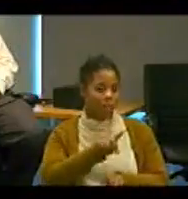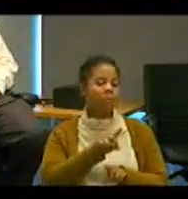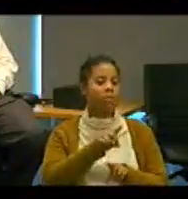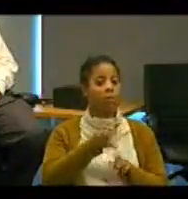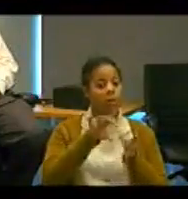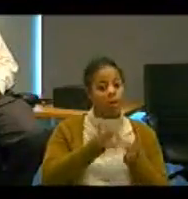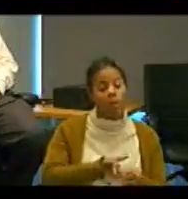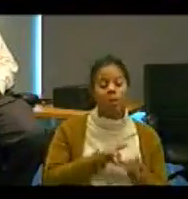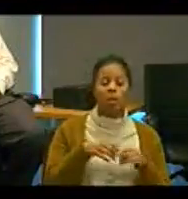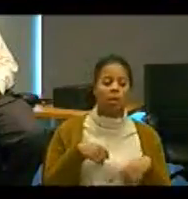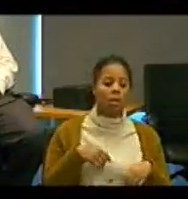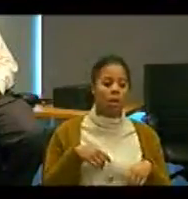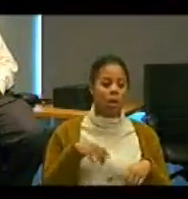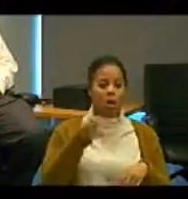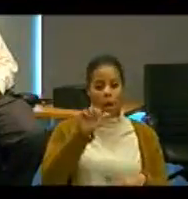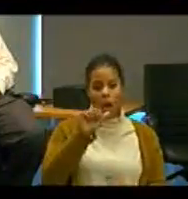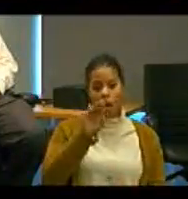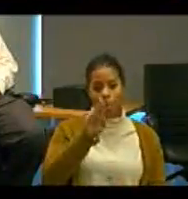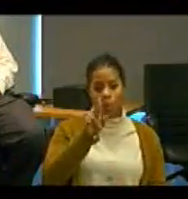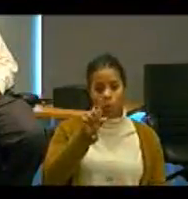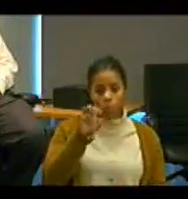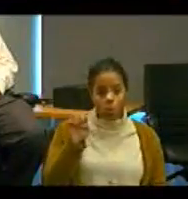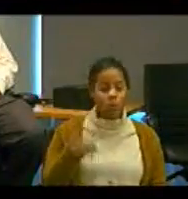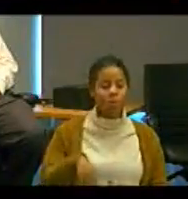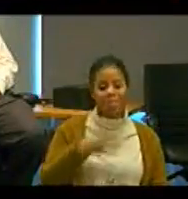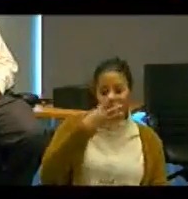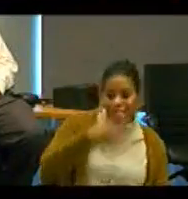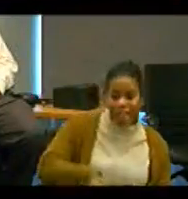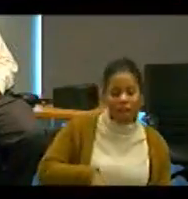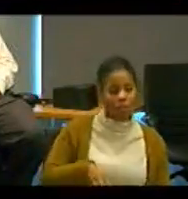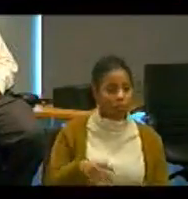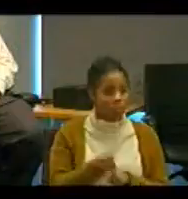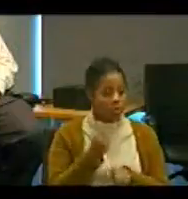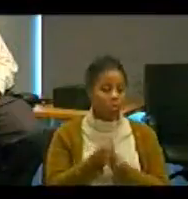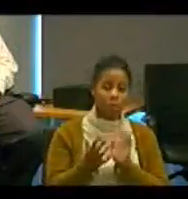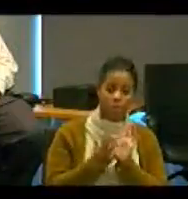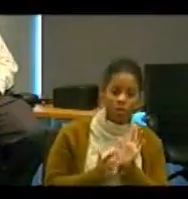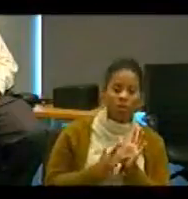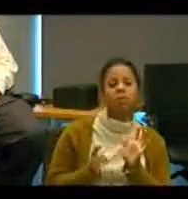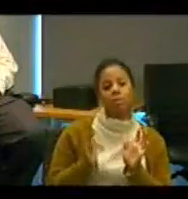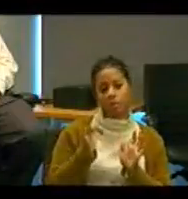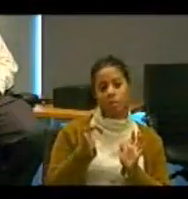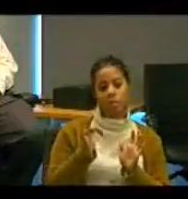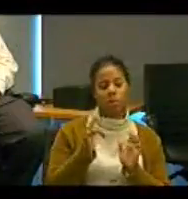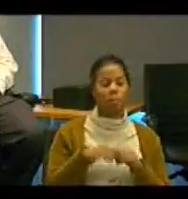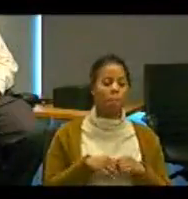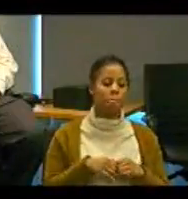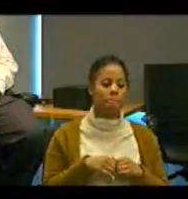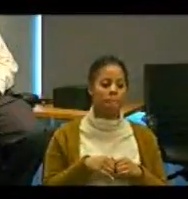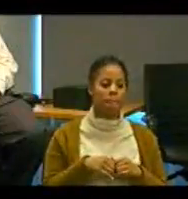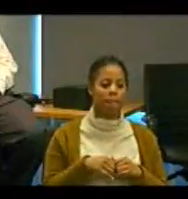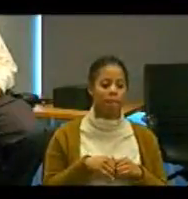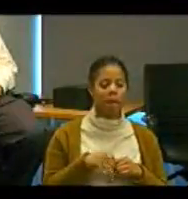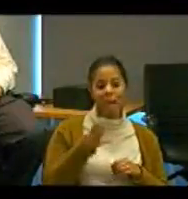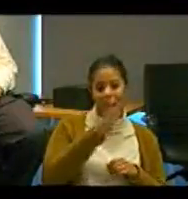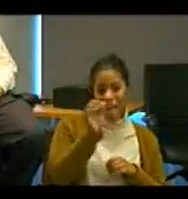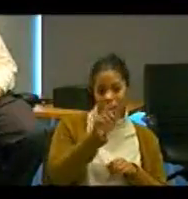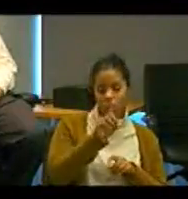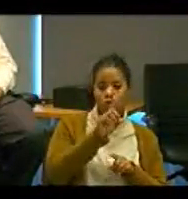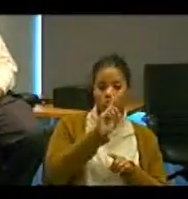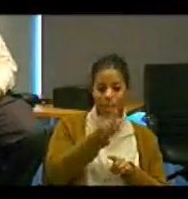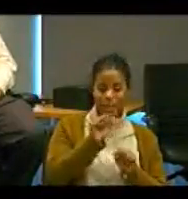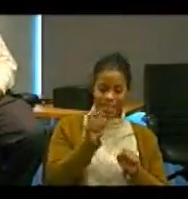neglect. Emotional safety is supported in learning spaces by emphasizing a respect for the diversity of thought and the rigor that comes from